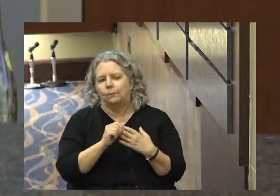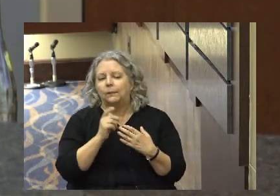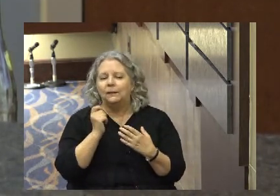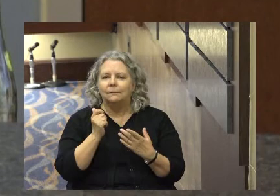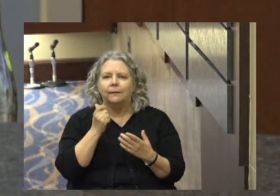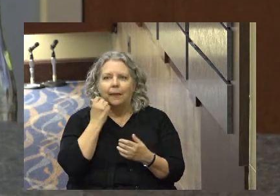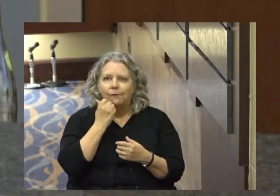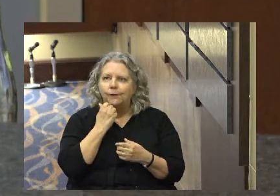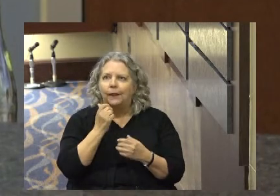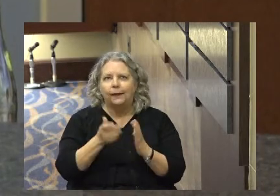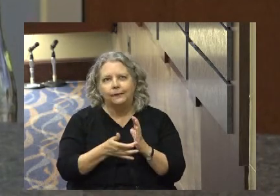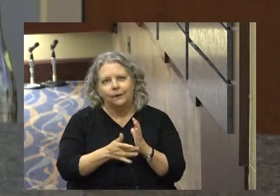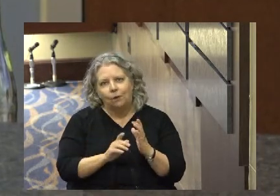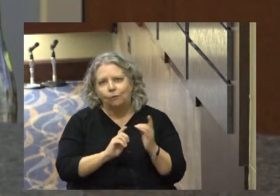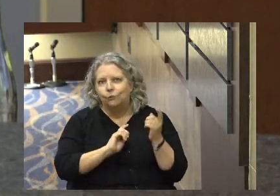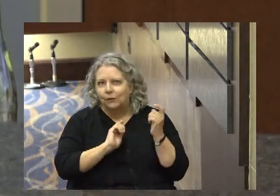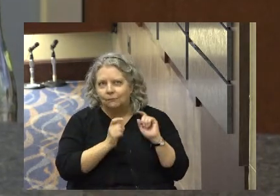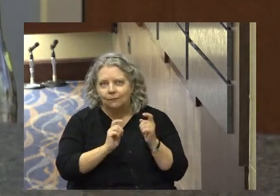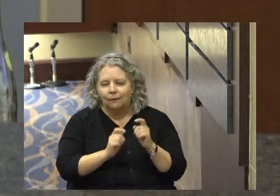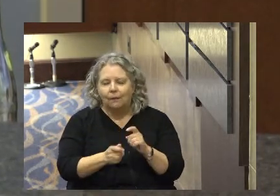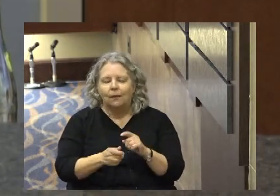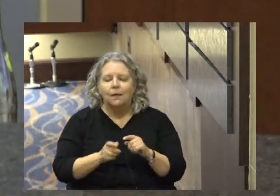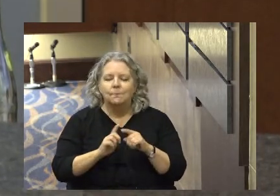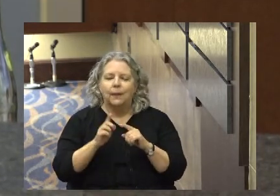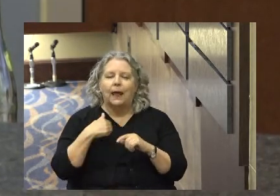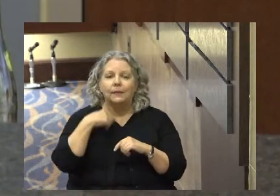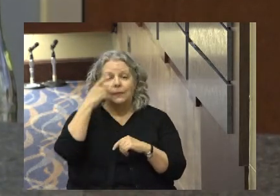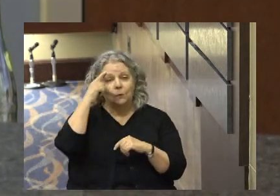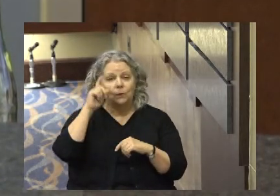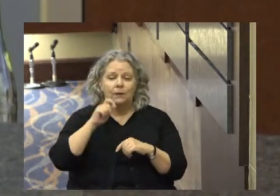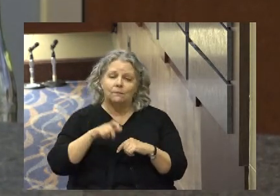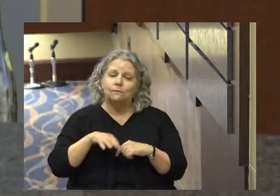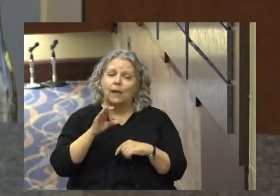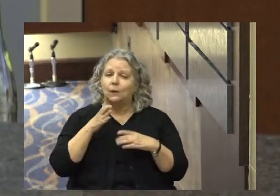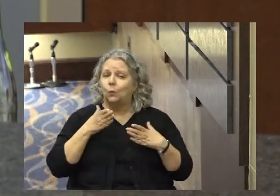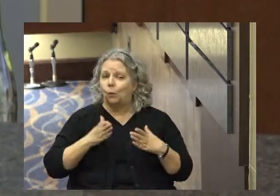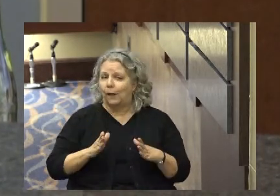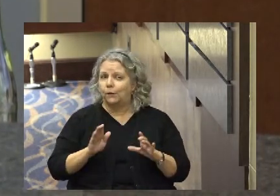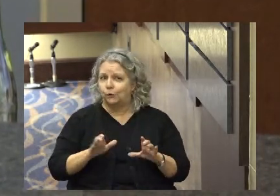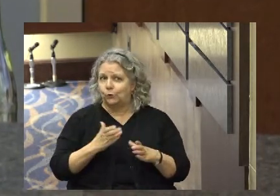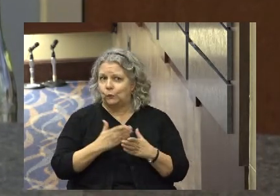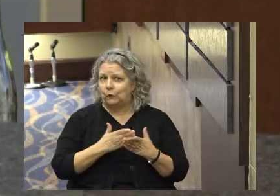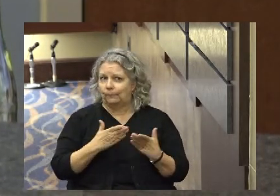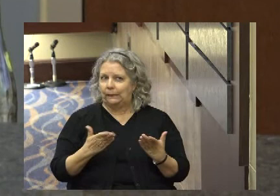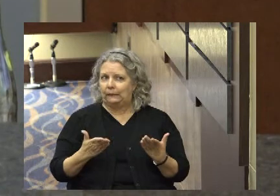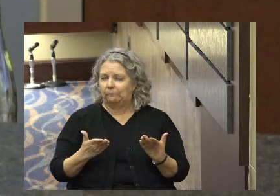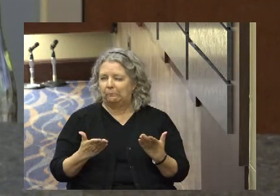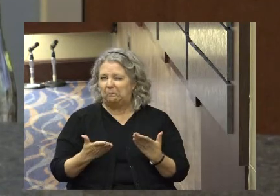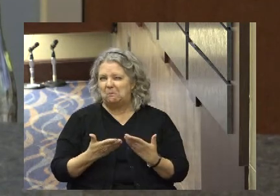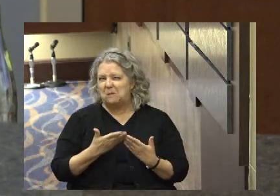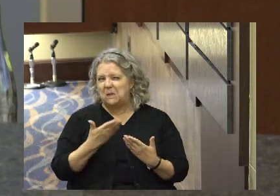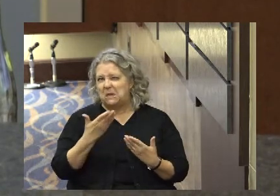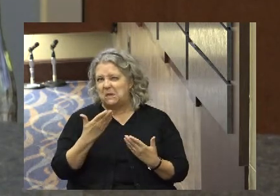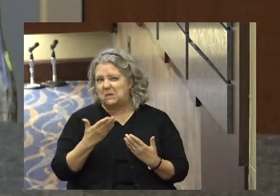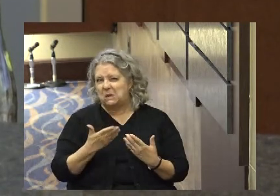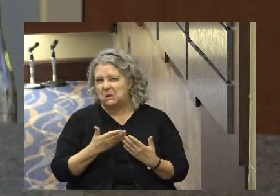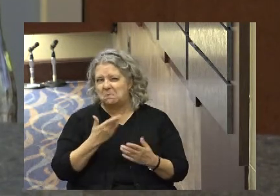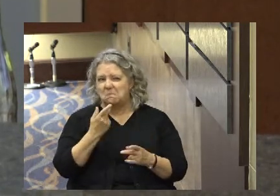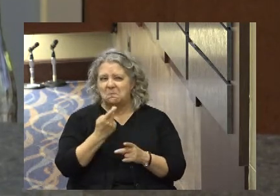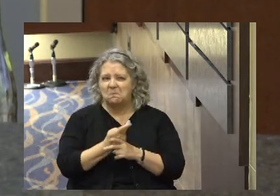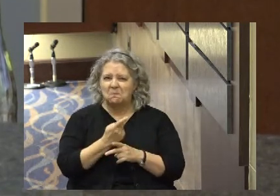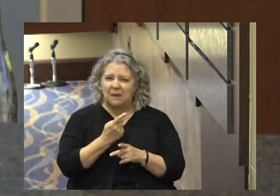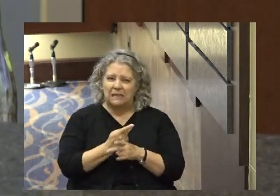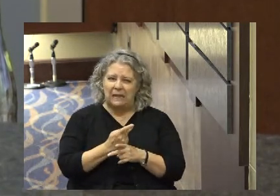day, but, I think that if we find a way to do something that is easily maintained or